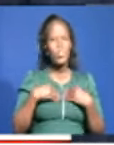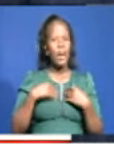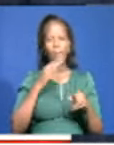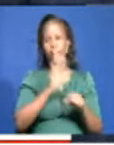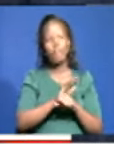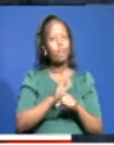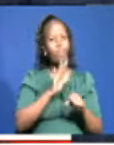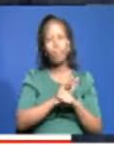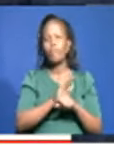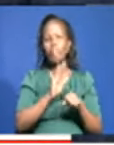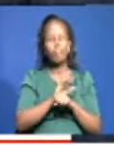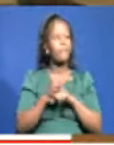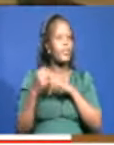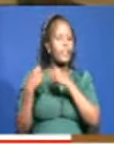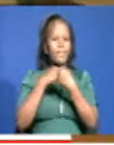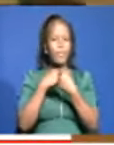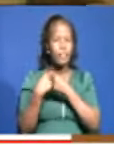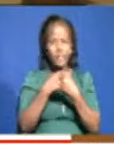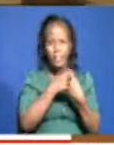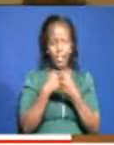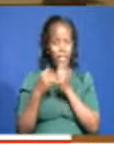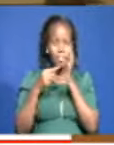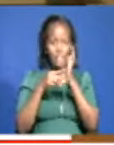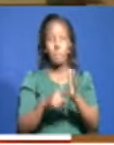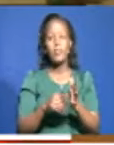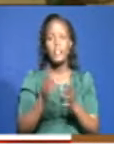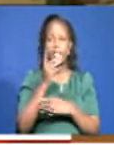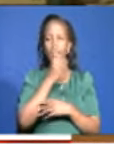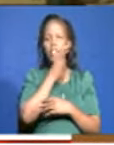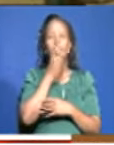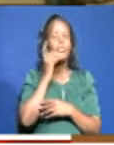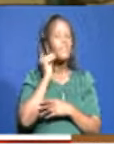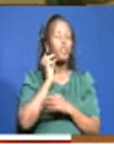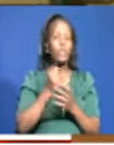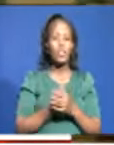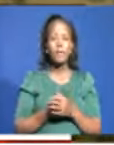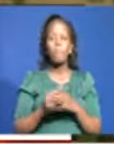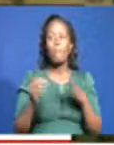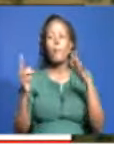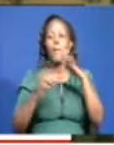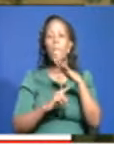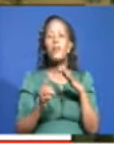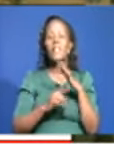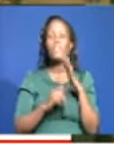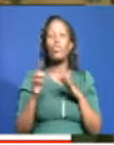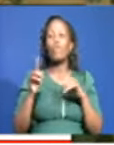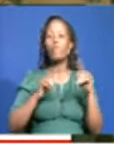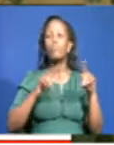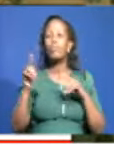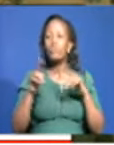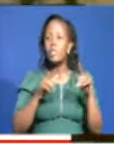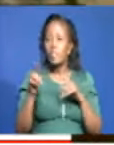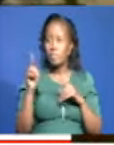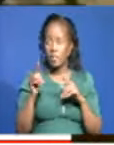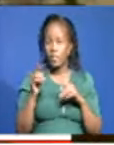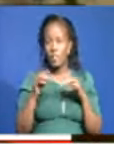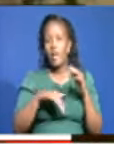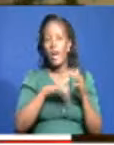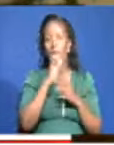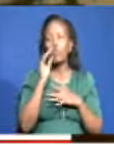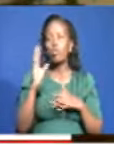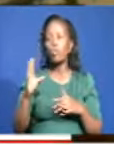a very big challenge of drought. At the Ministry of Tourism, Wildlife and Heritage, outgoing CS Najib